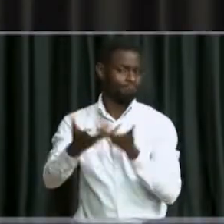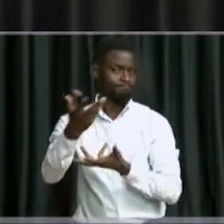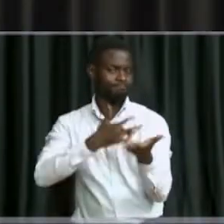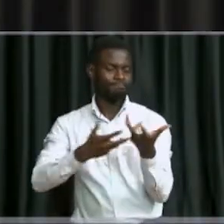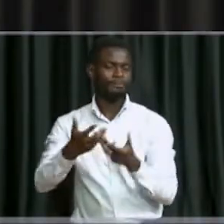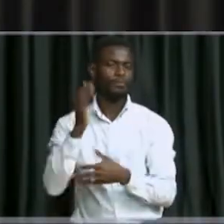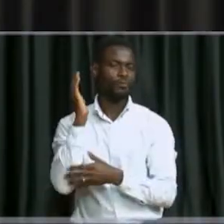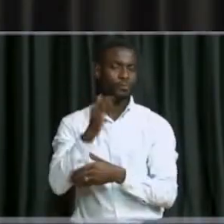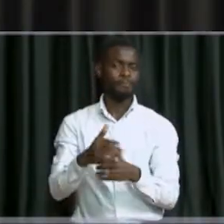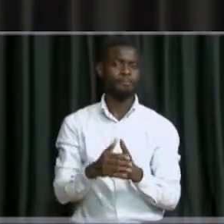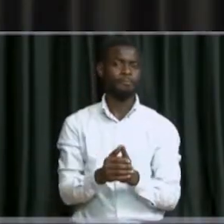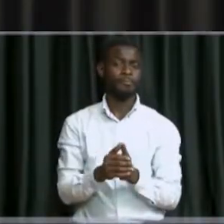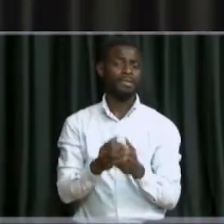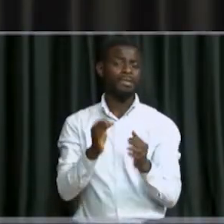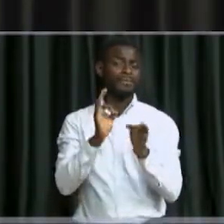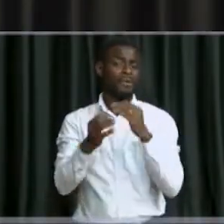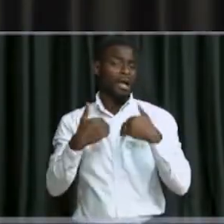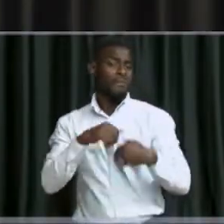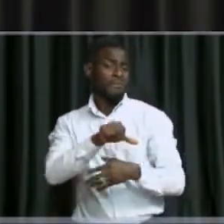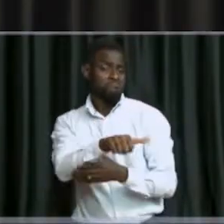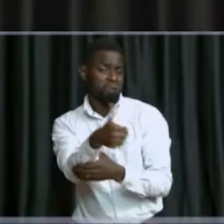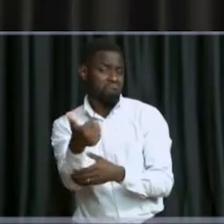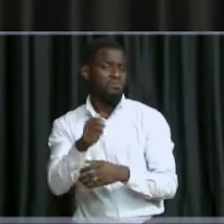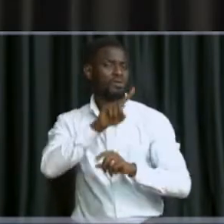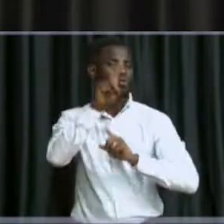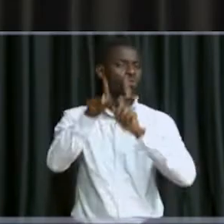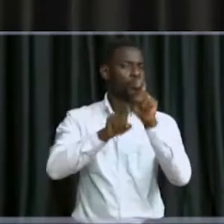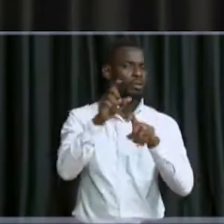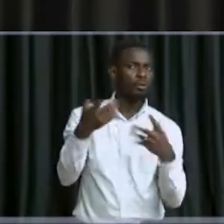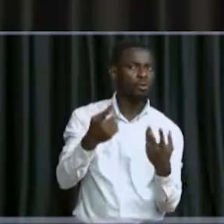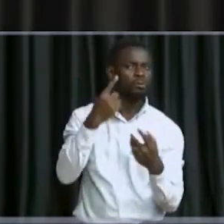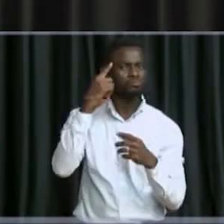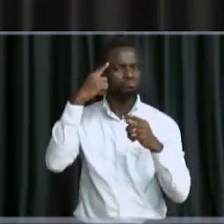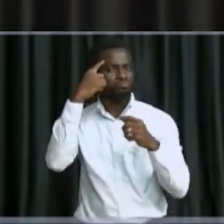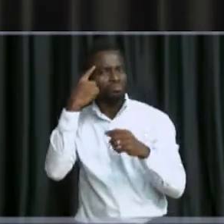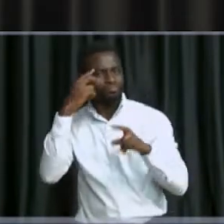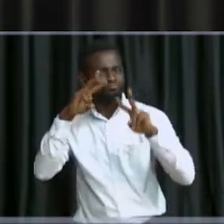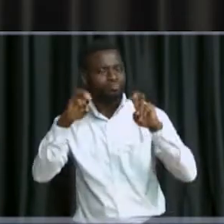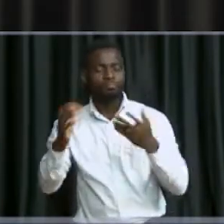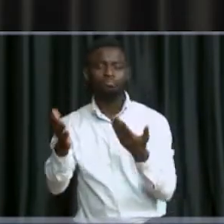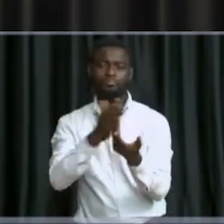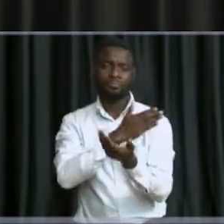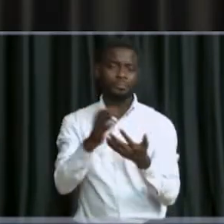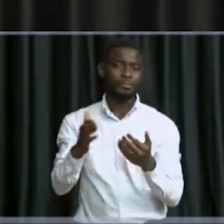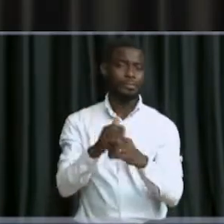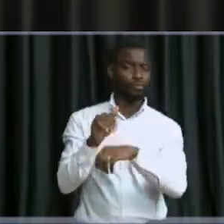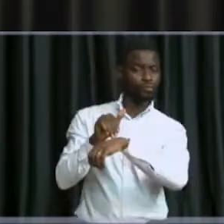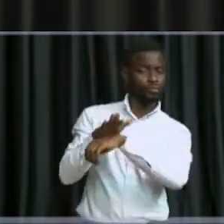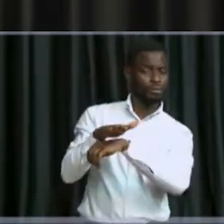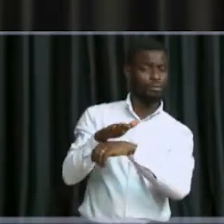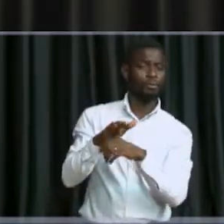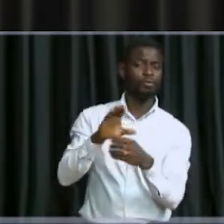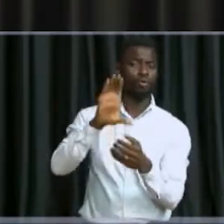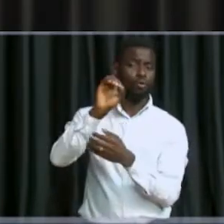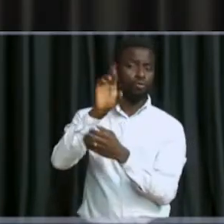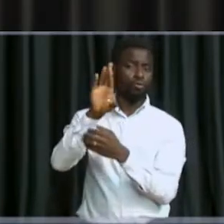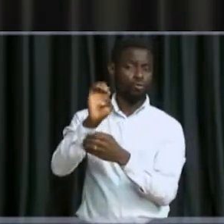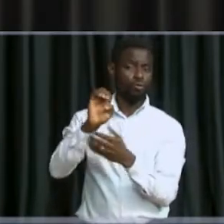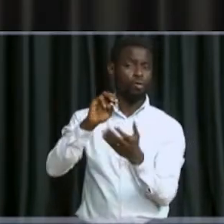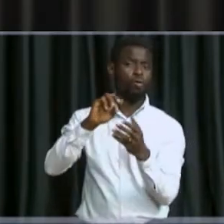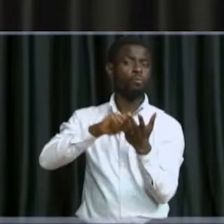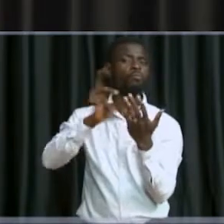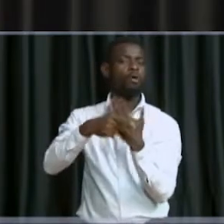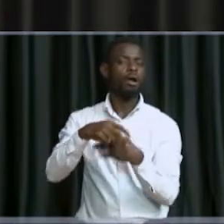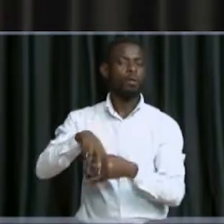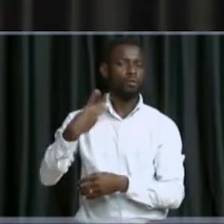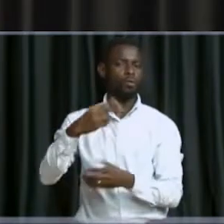iye di imu seko ba se uwe nse mbi sebi anase agwen nchire beya utumide fa call program whatsapp number